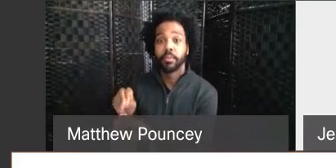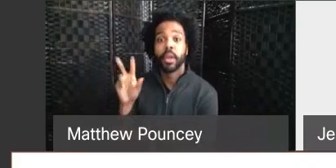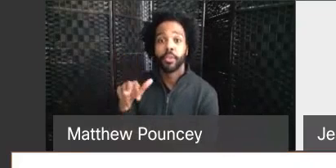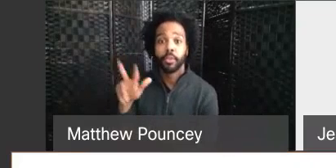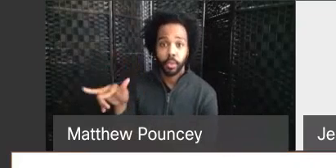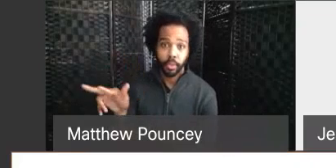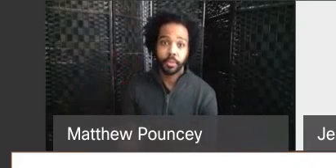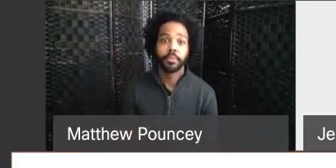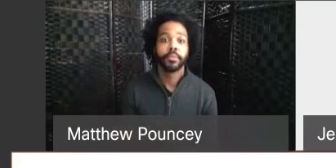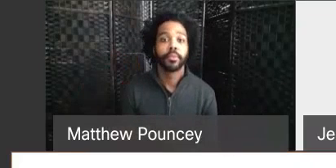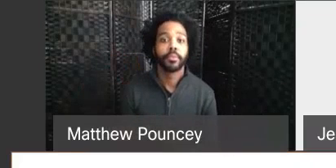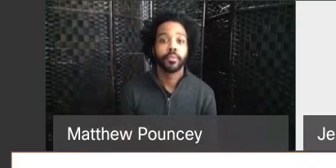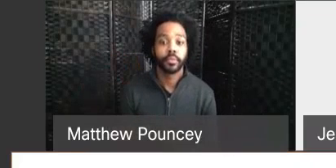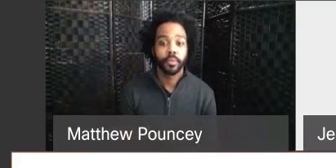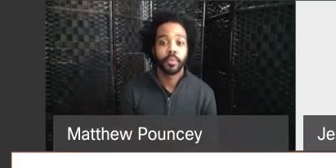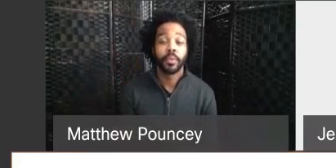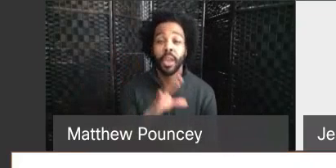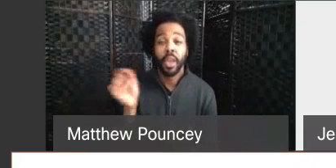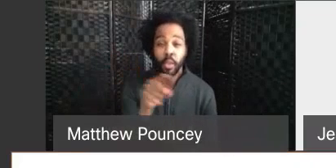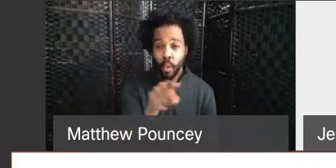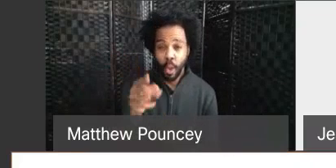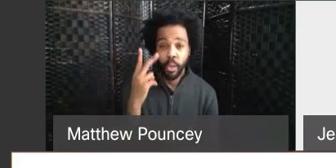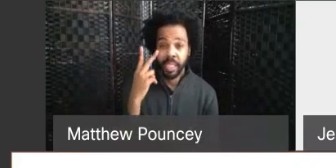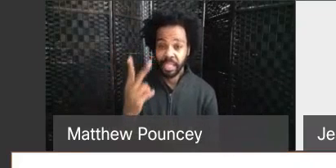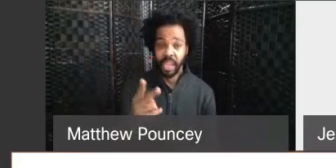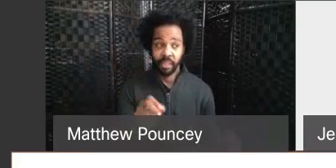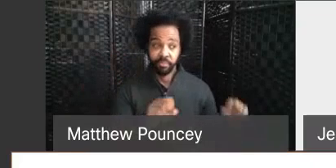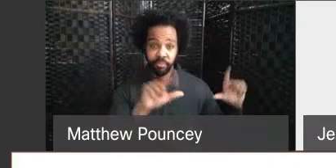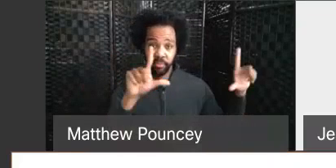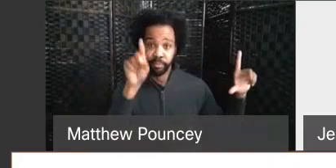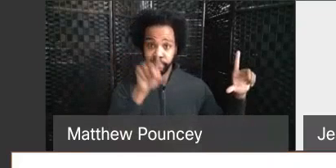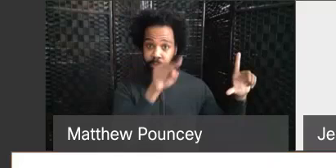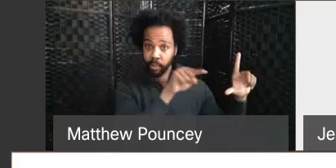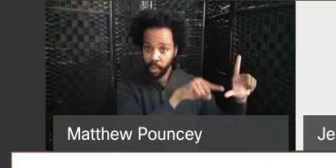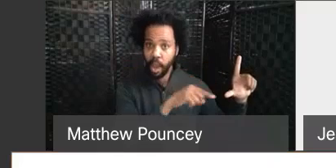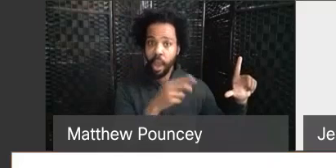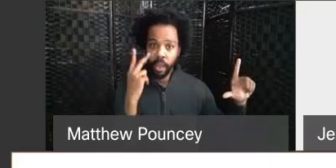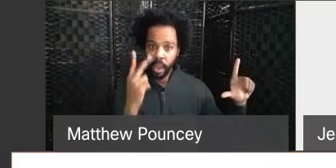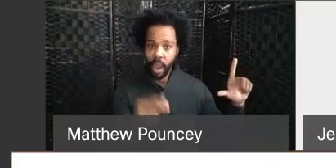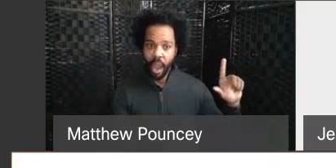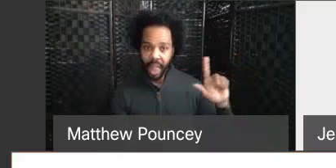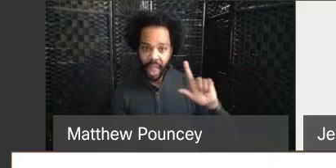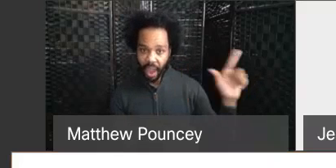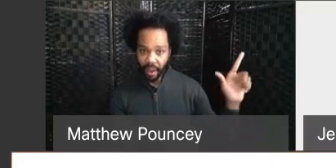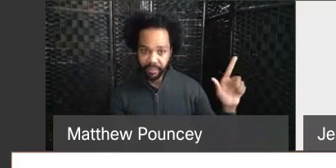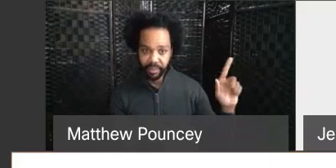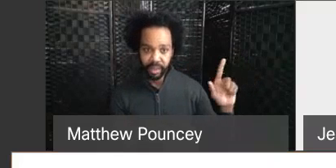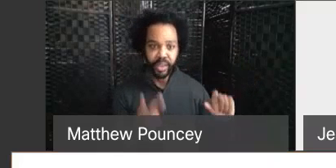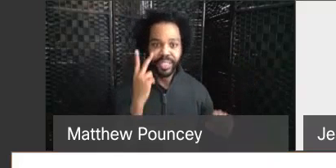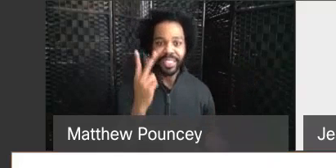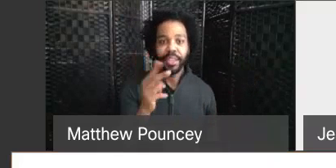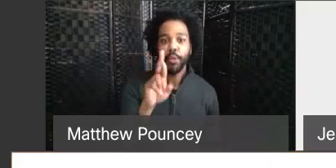33. And as you can see from the chart on the left, if you look at those rates